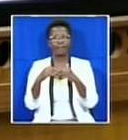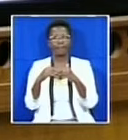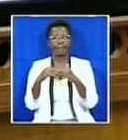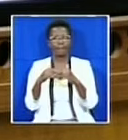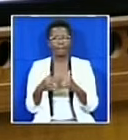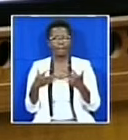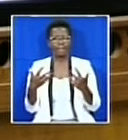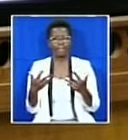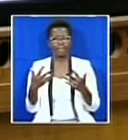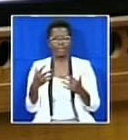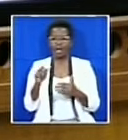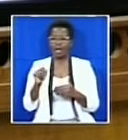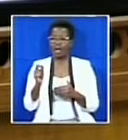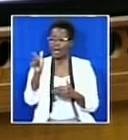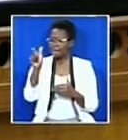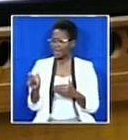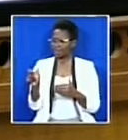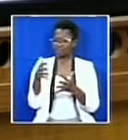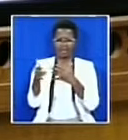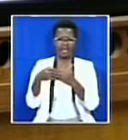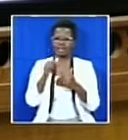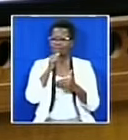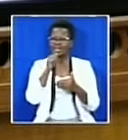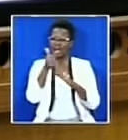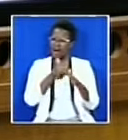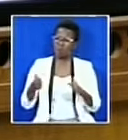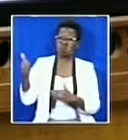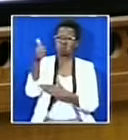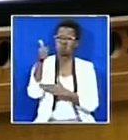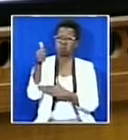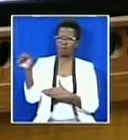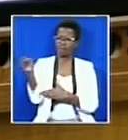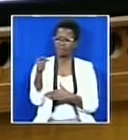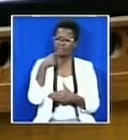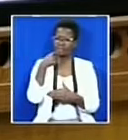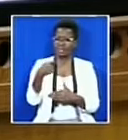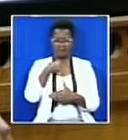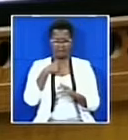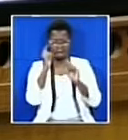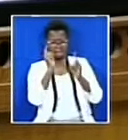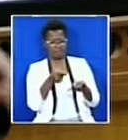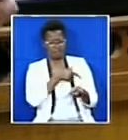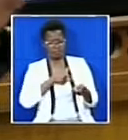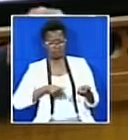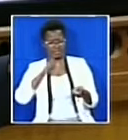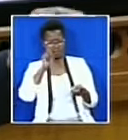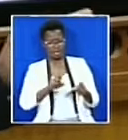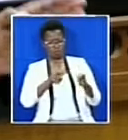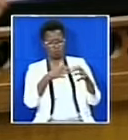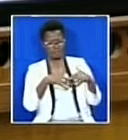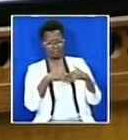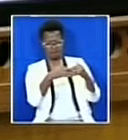No one, no matter what position they hold, can instruct the president to establish a